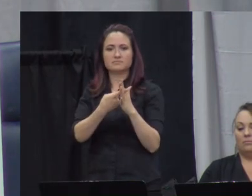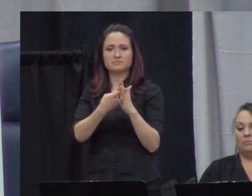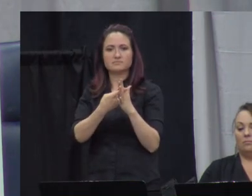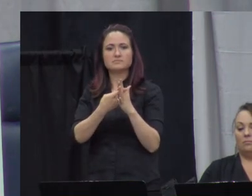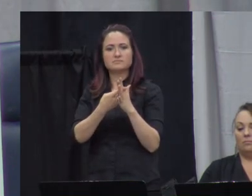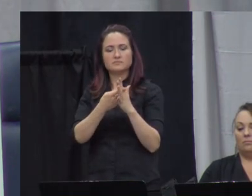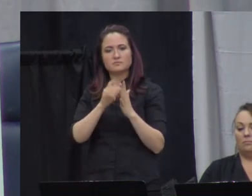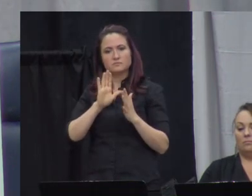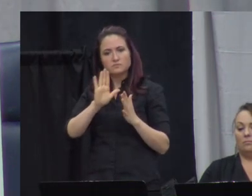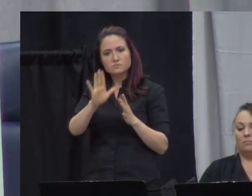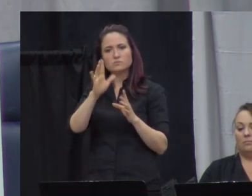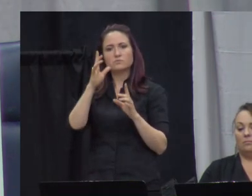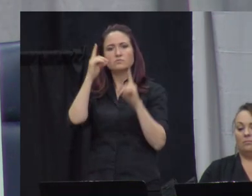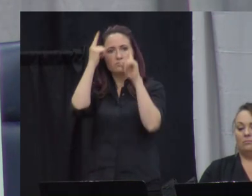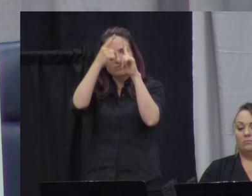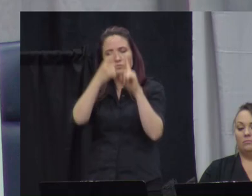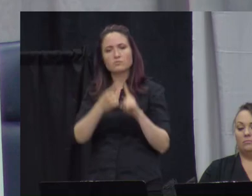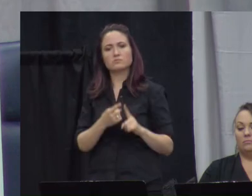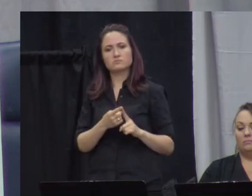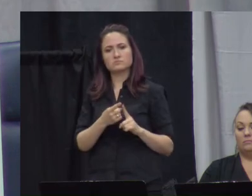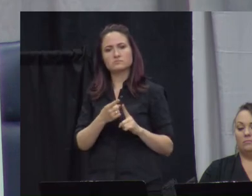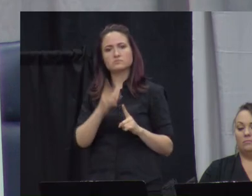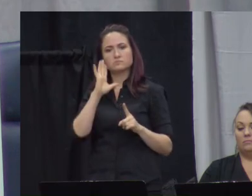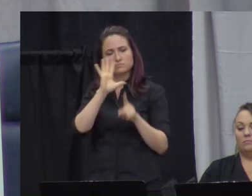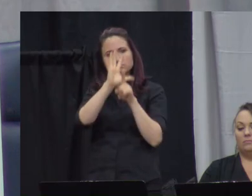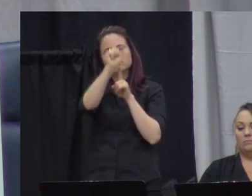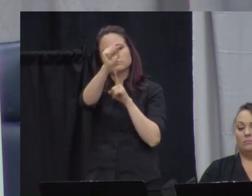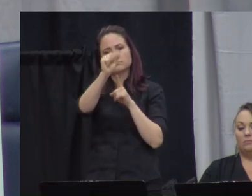will fulfill on your journey through life.